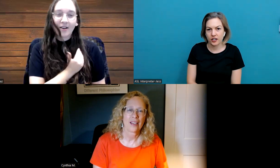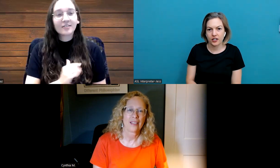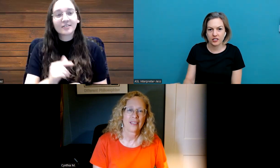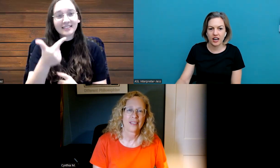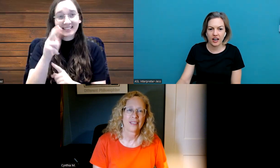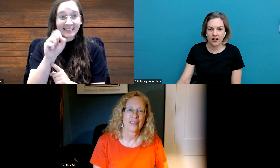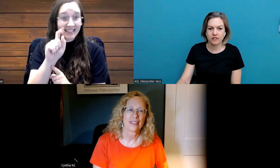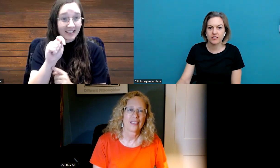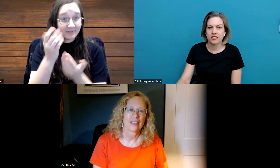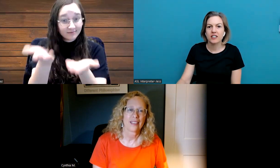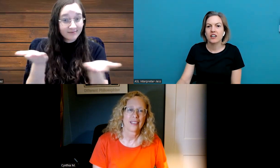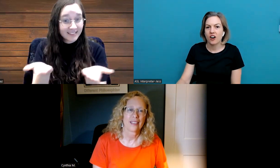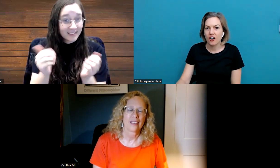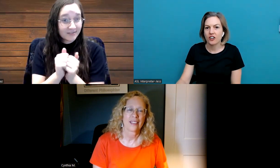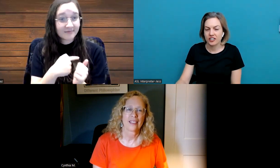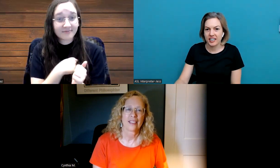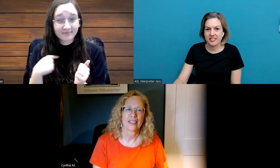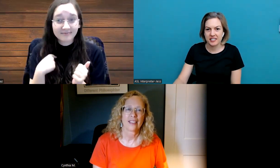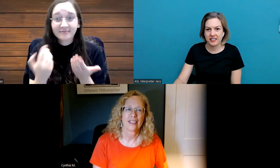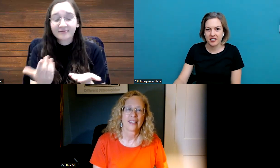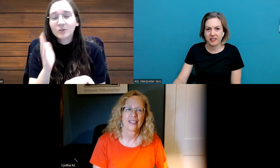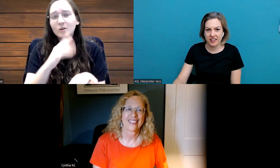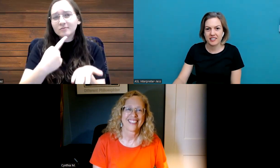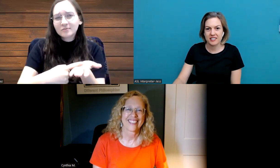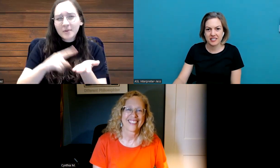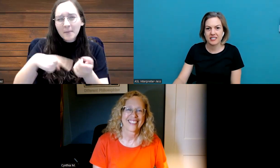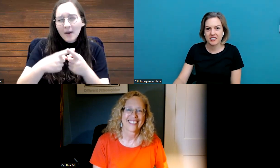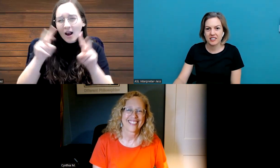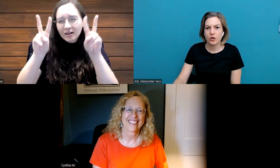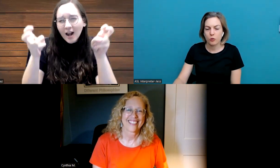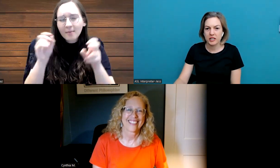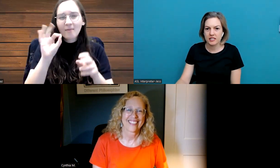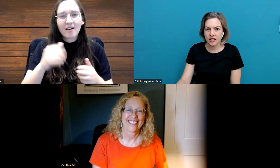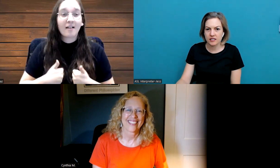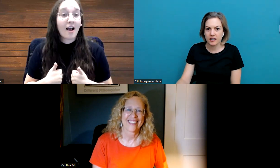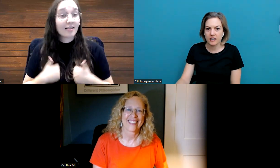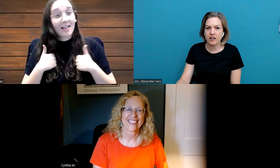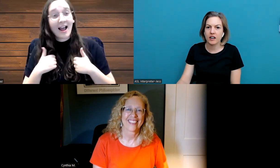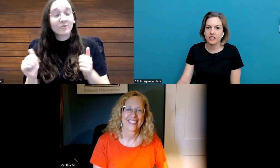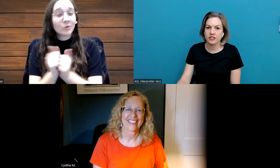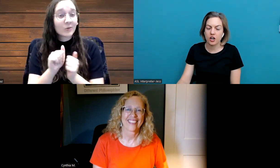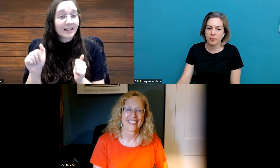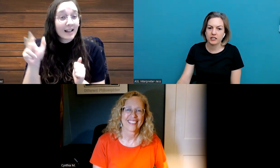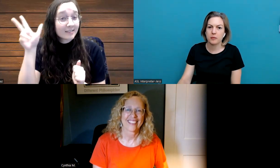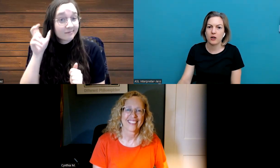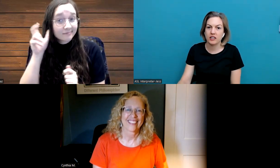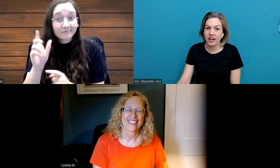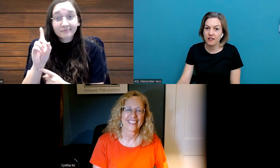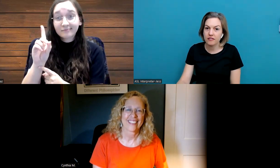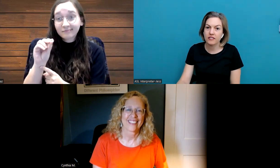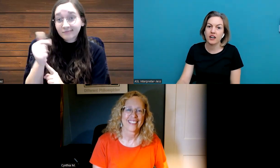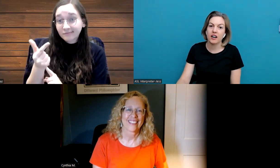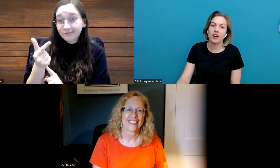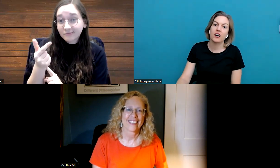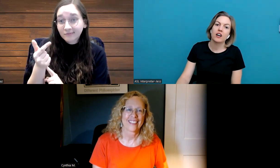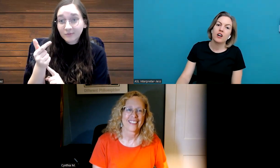an honor to have our honored guest, Cynthia, with us. We'll be discussing different topics about